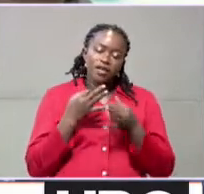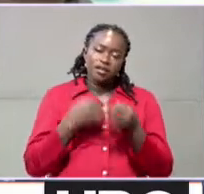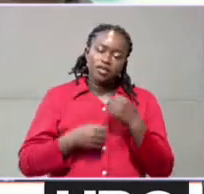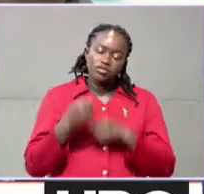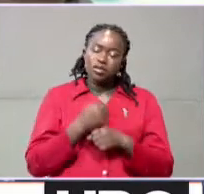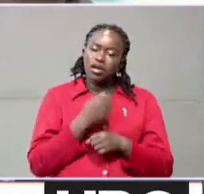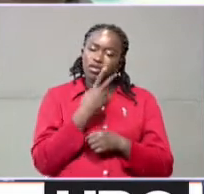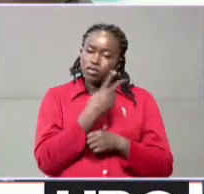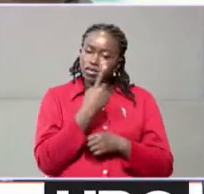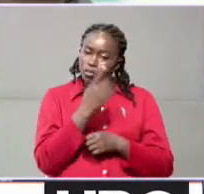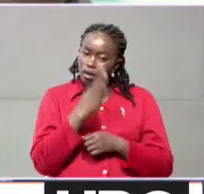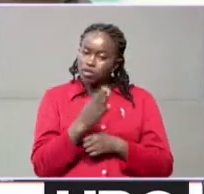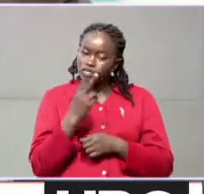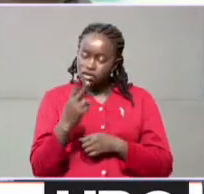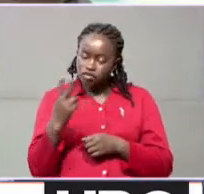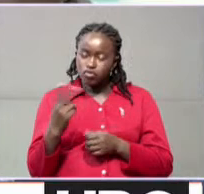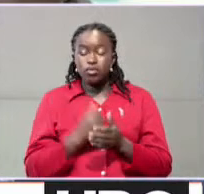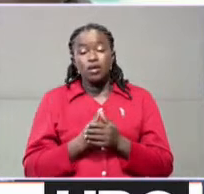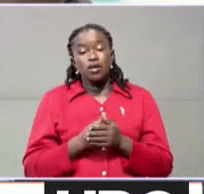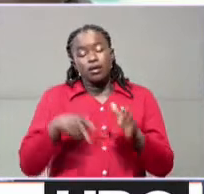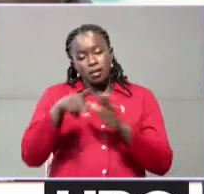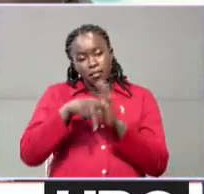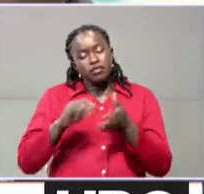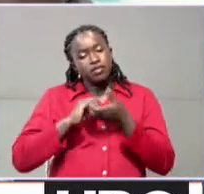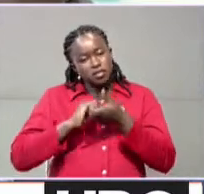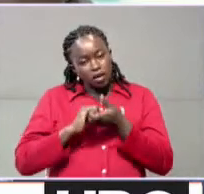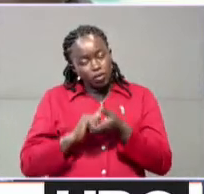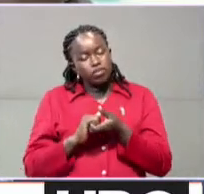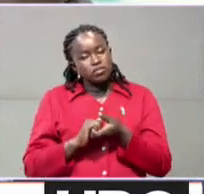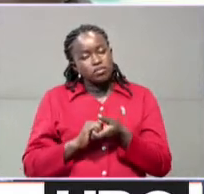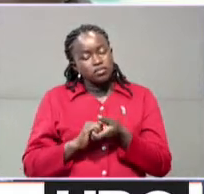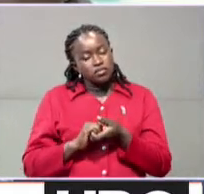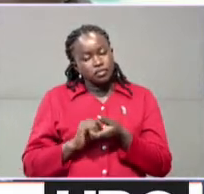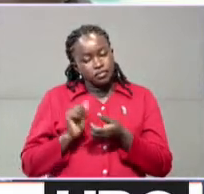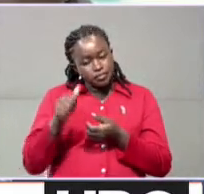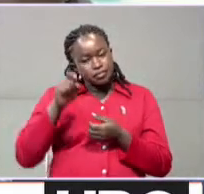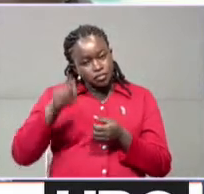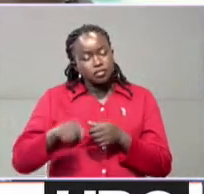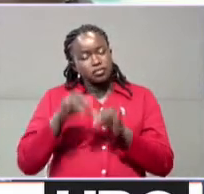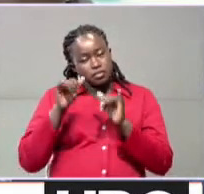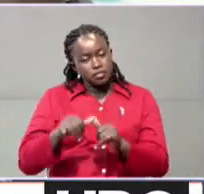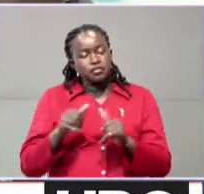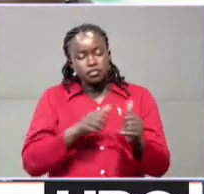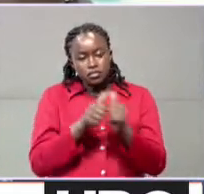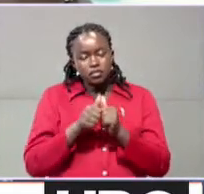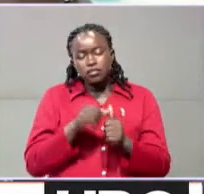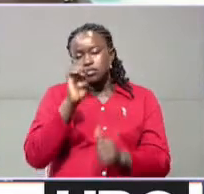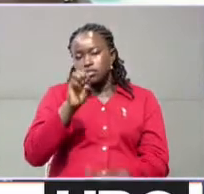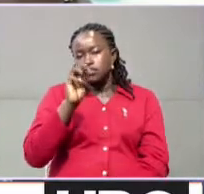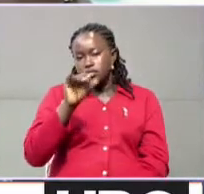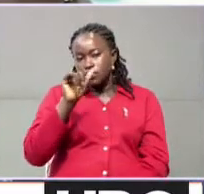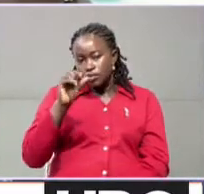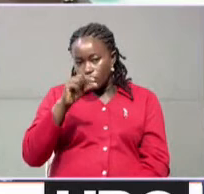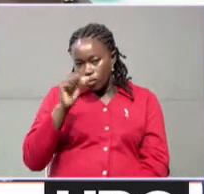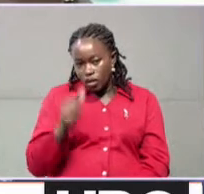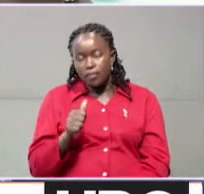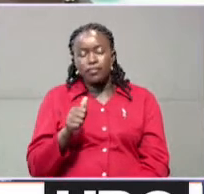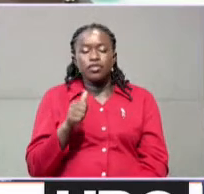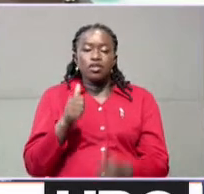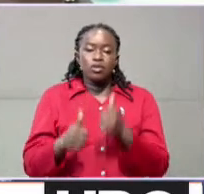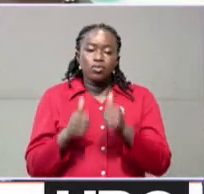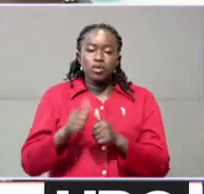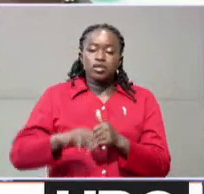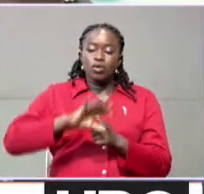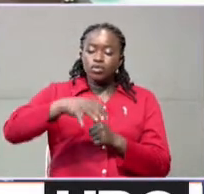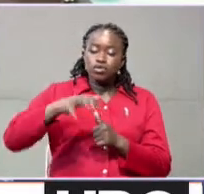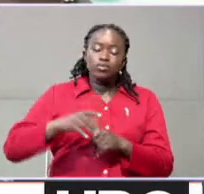2021 2022 the paris cycle is supposed to coexist within yoga which are constituents based